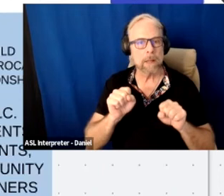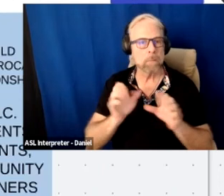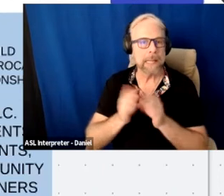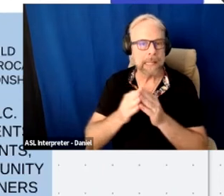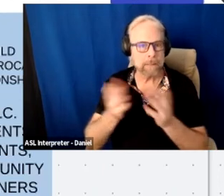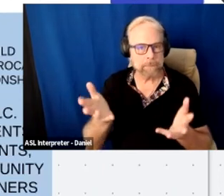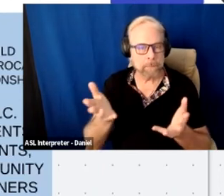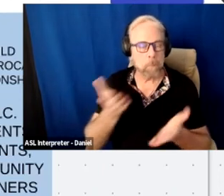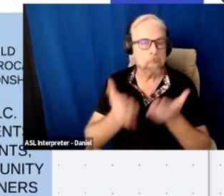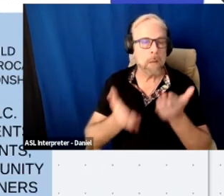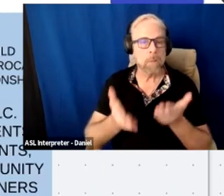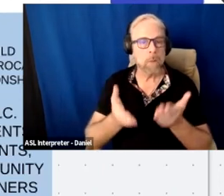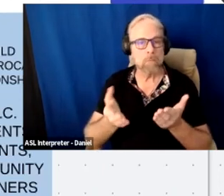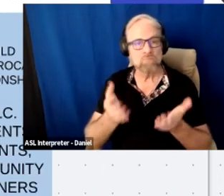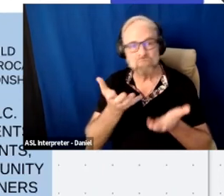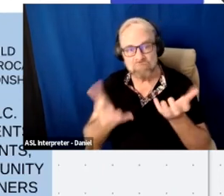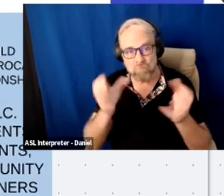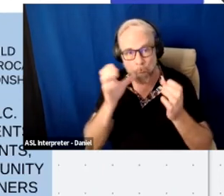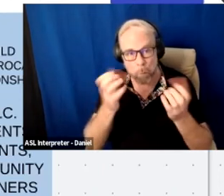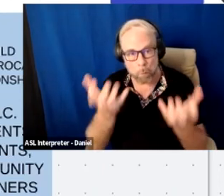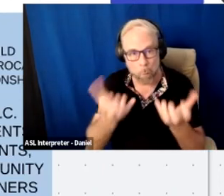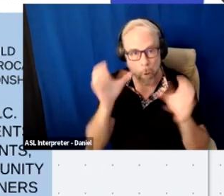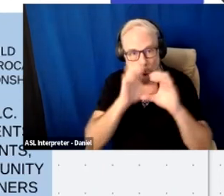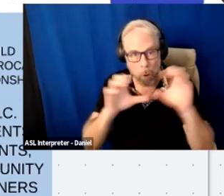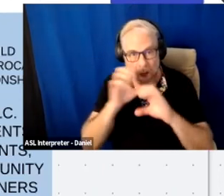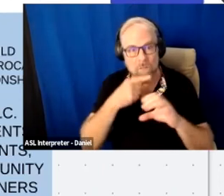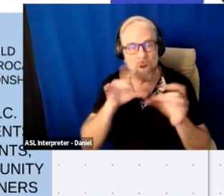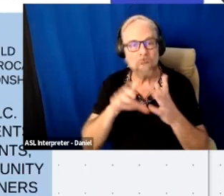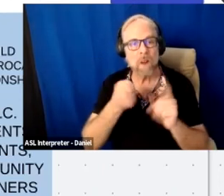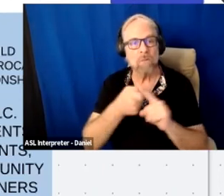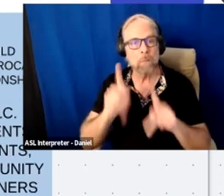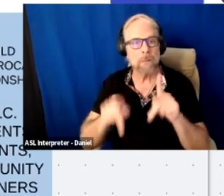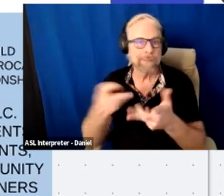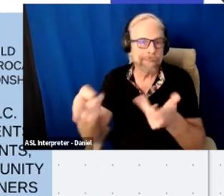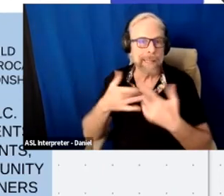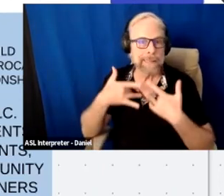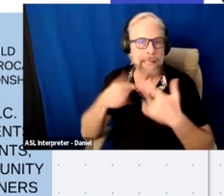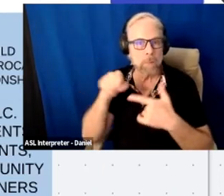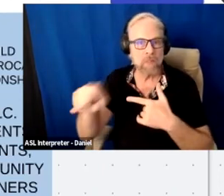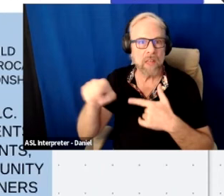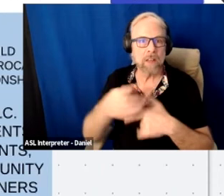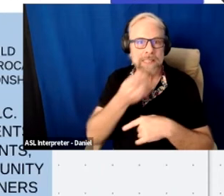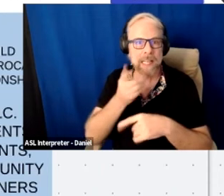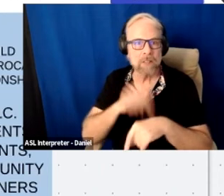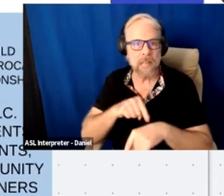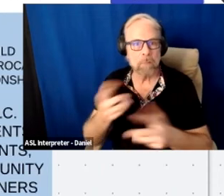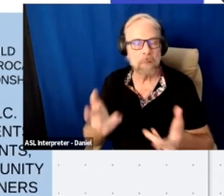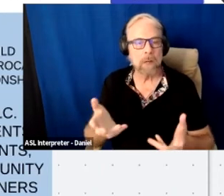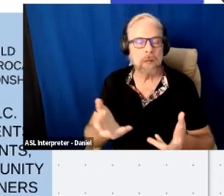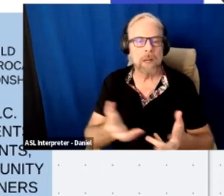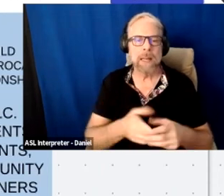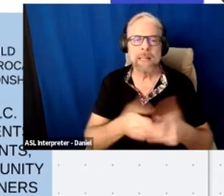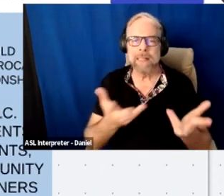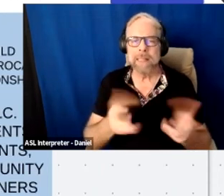where we might be looking for feedback from people. They tend to be at dinner time. And so is there a way to maybe do more with